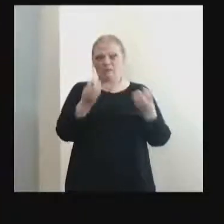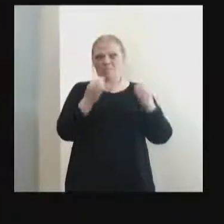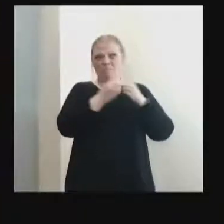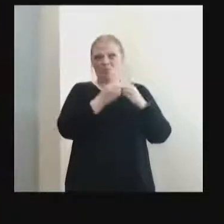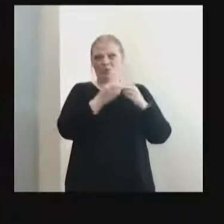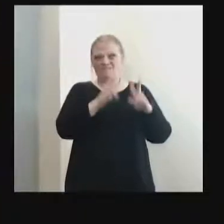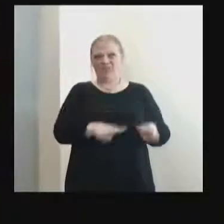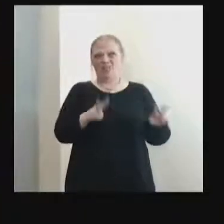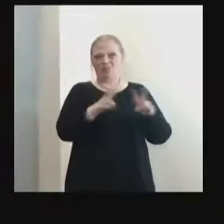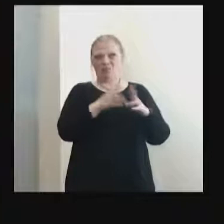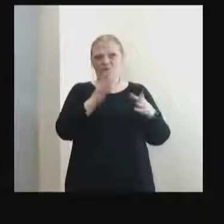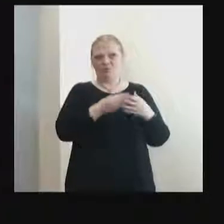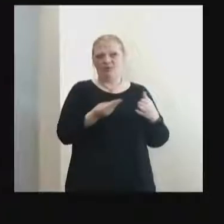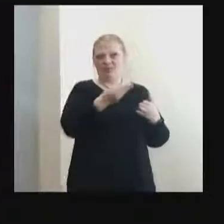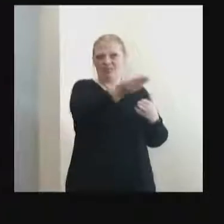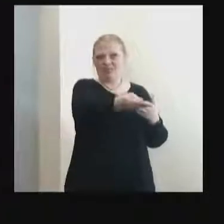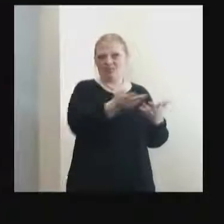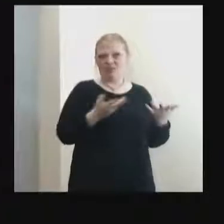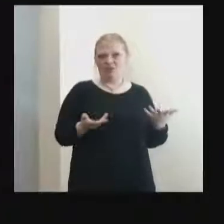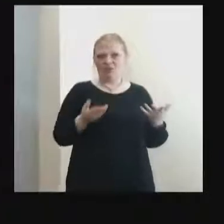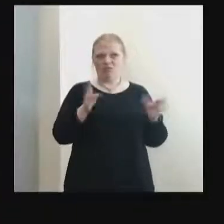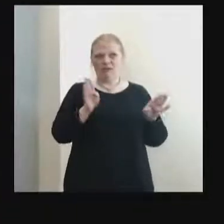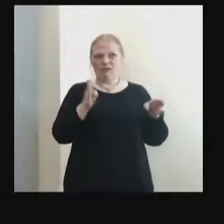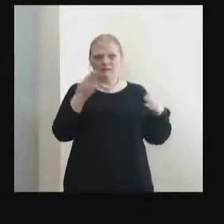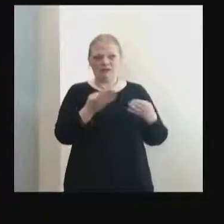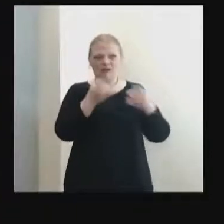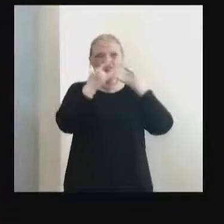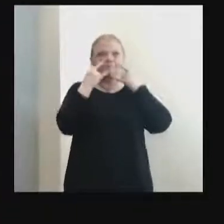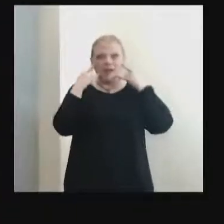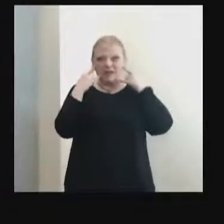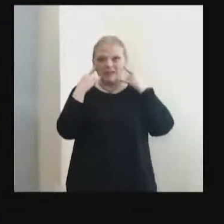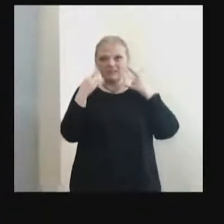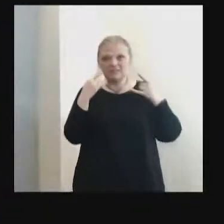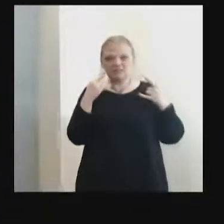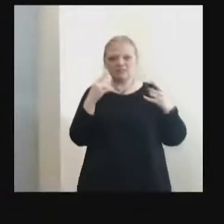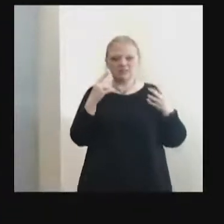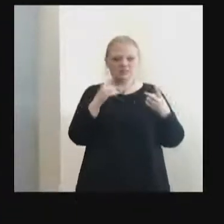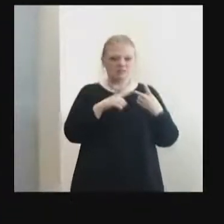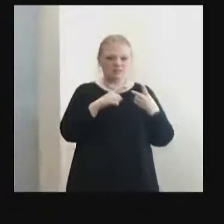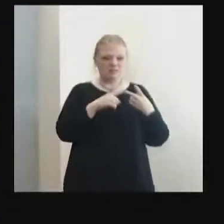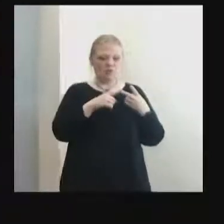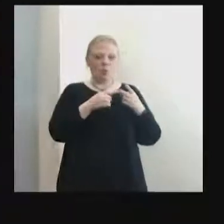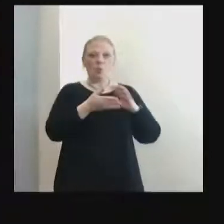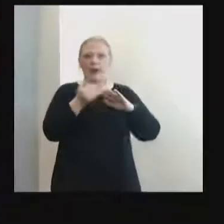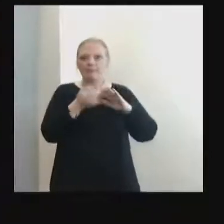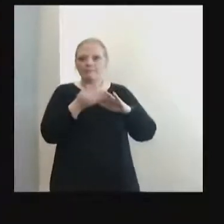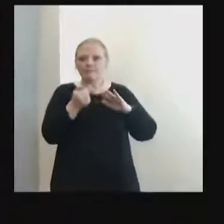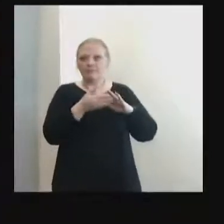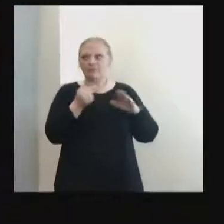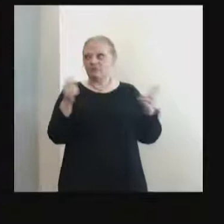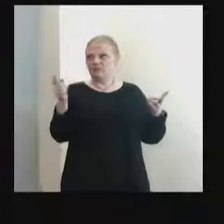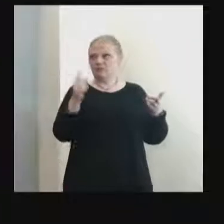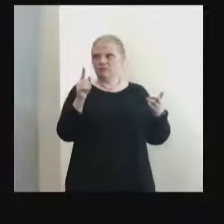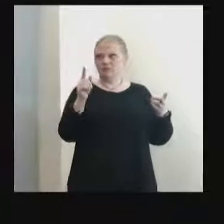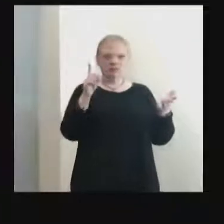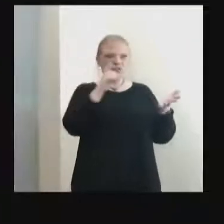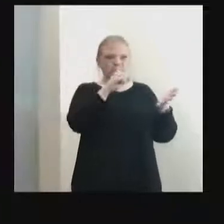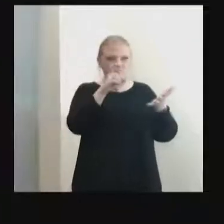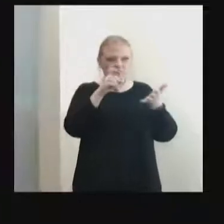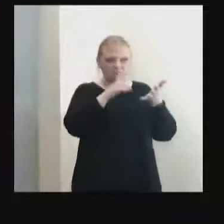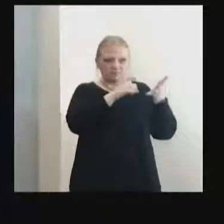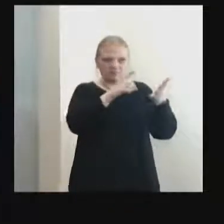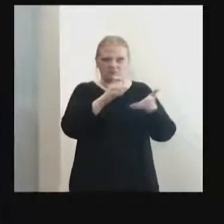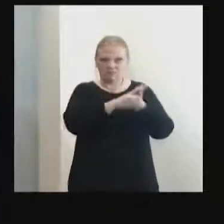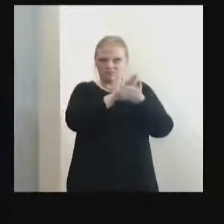out, because we hand out a box of masks, we hand out wet wipes, we hand out smaller stuff that actually